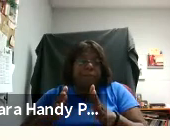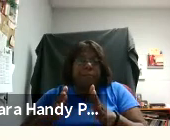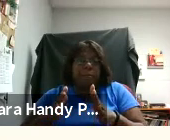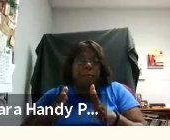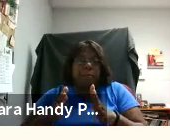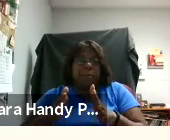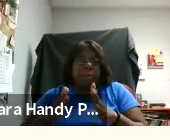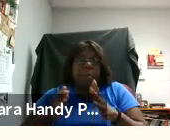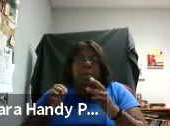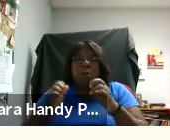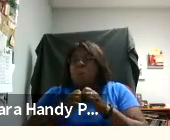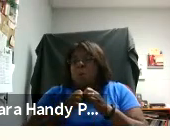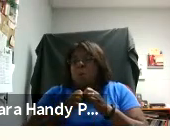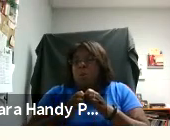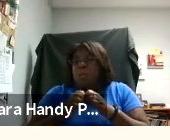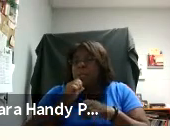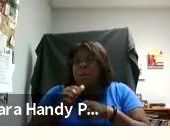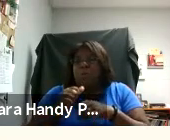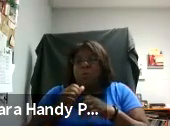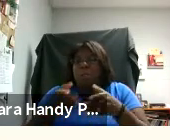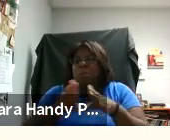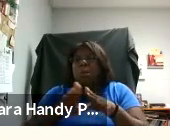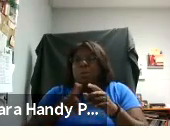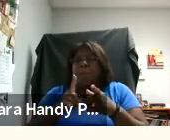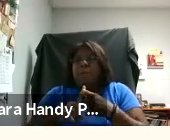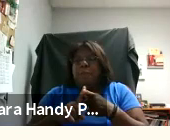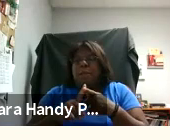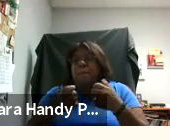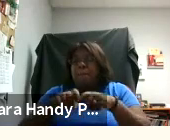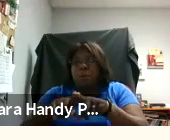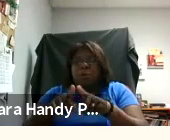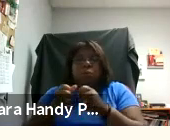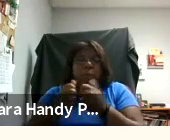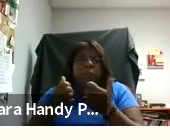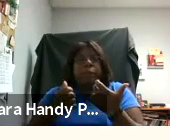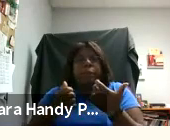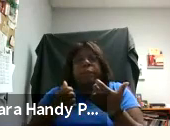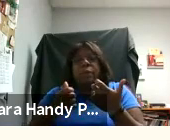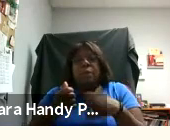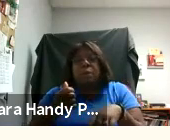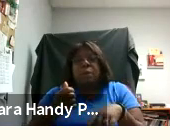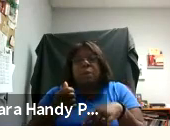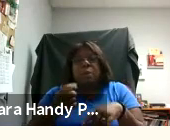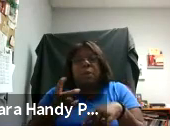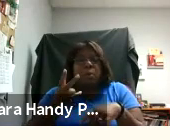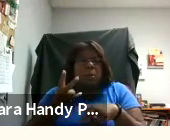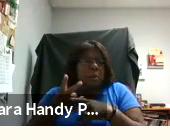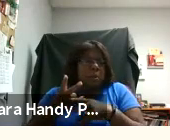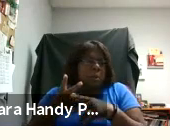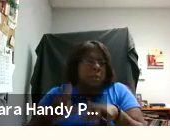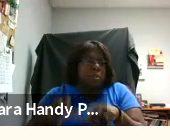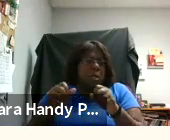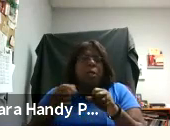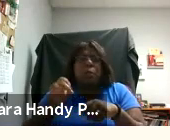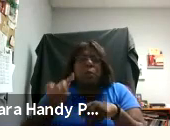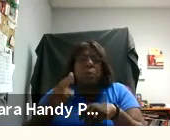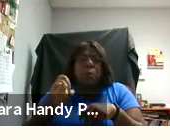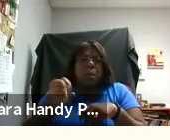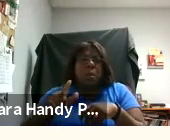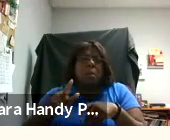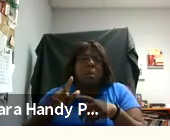when it didn't necessarily go out of business but merged, it was two Goodwills. That one Goodwill took over another Goodwill, so I think it's more